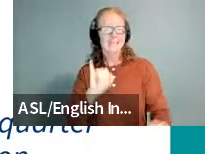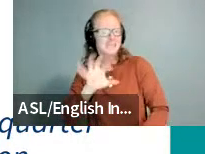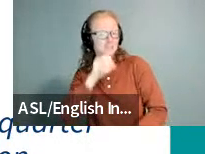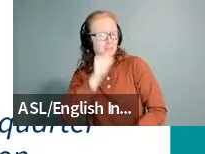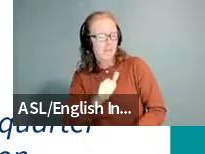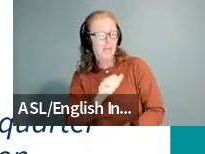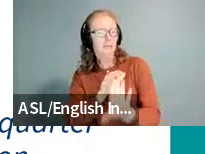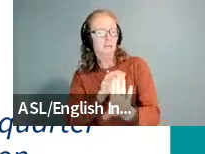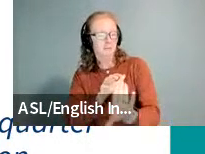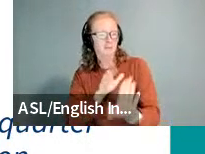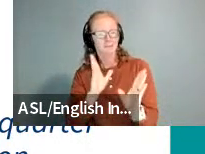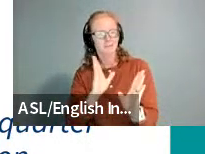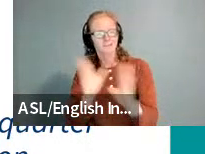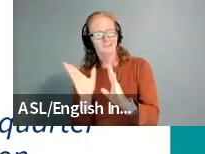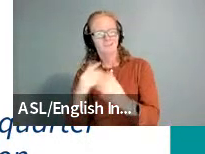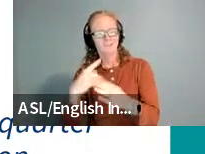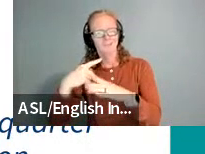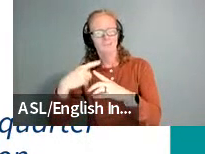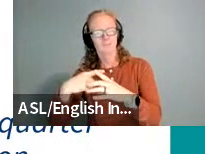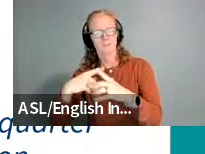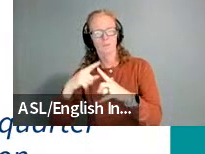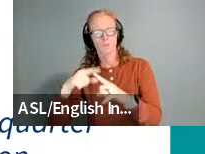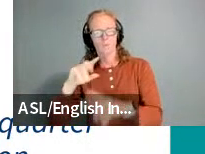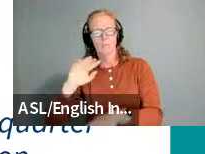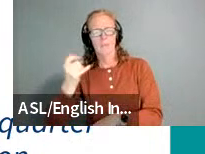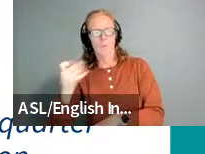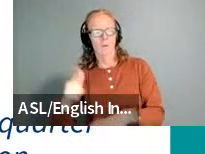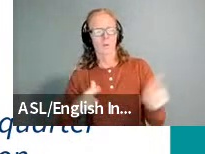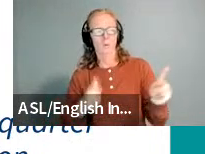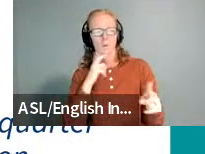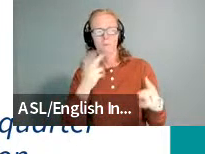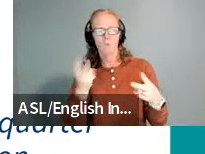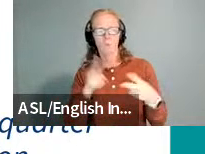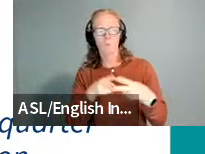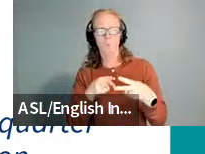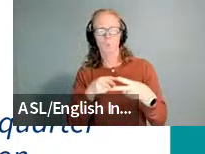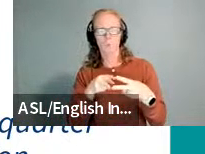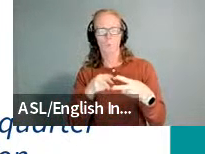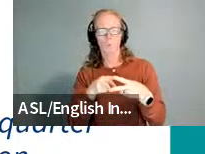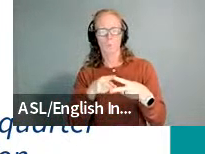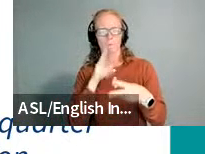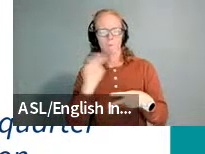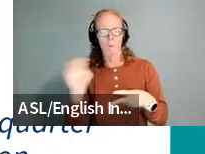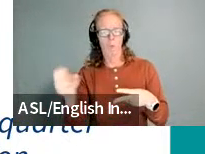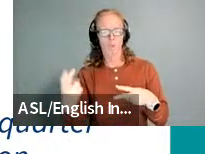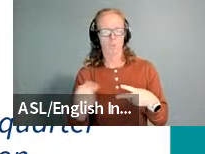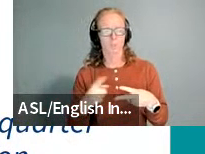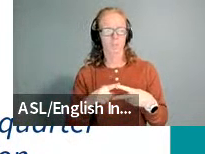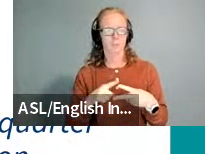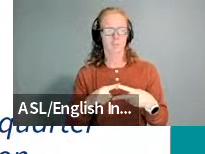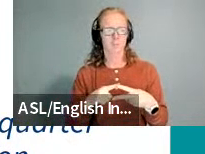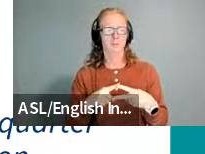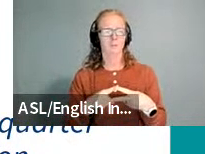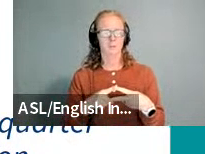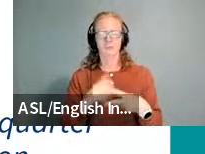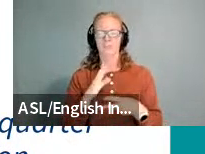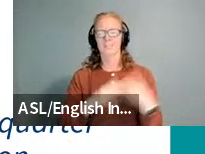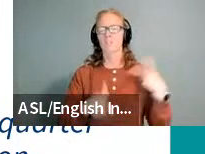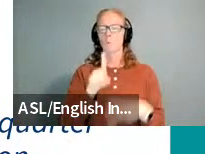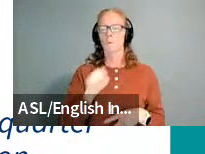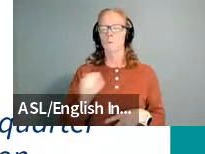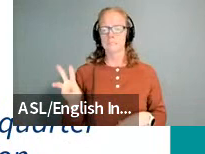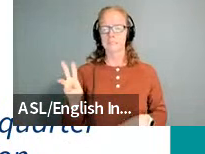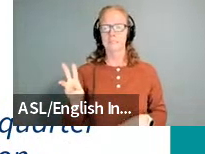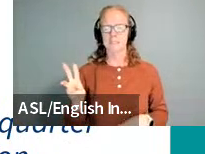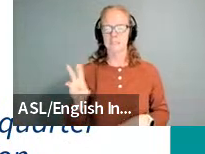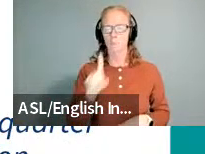might shift one more month. That is a month that we actually have two things kind of scheduled and on deck. The section 106